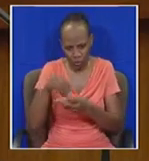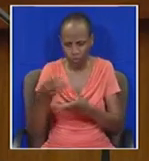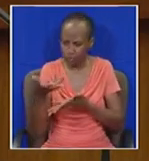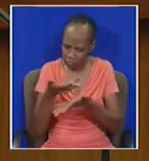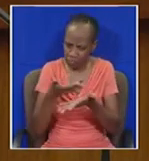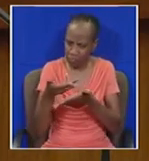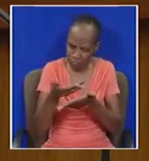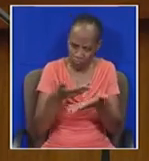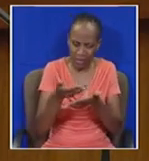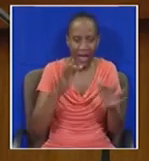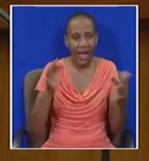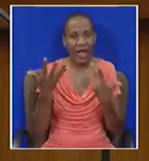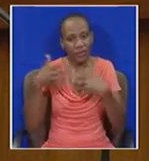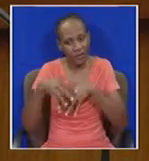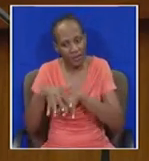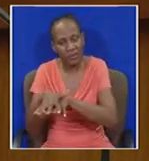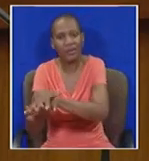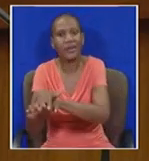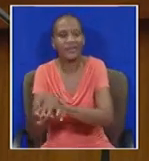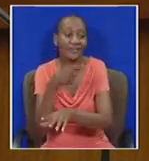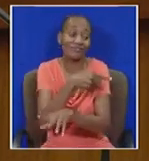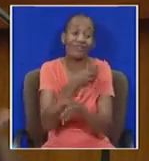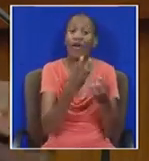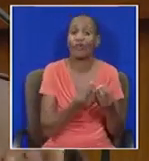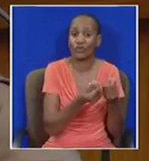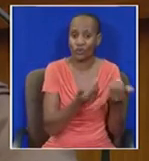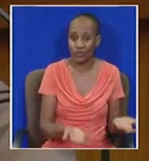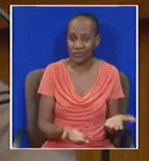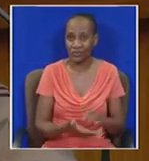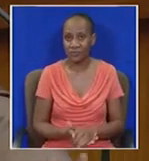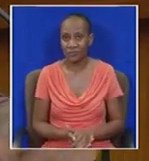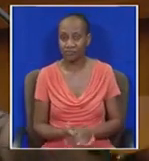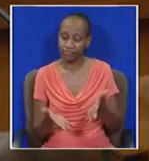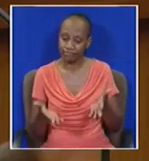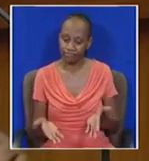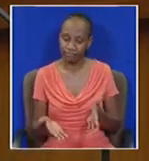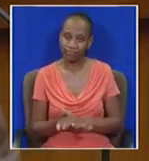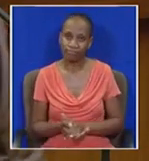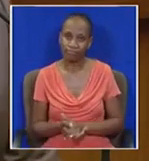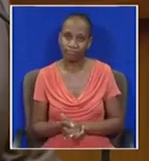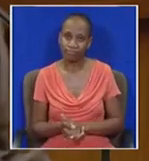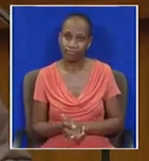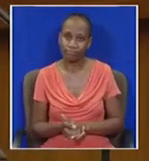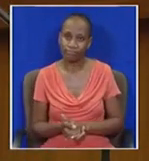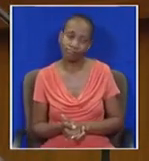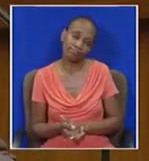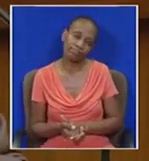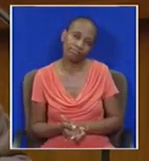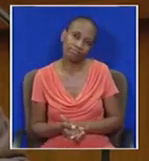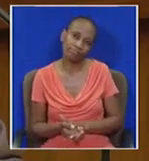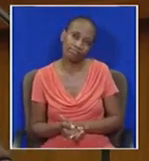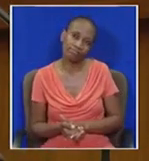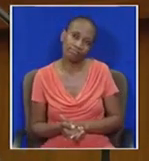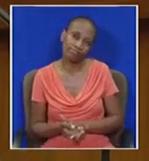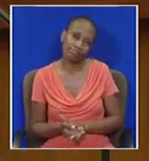modalities of implementing this particular resolution. And so, And